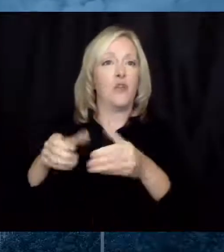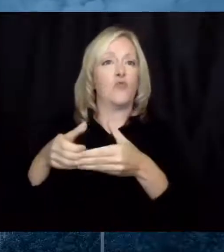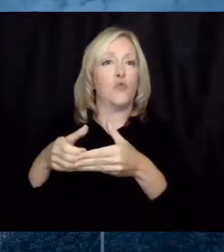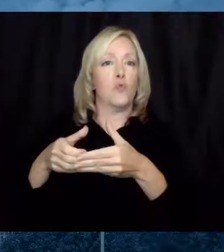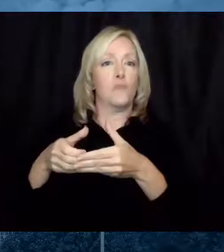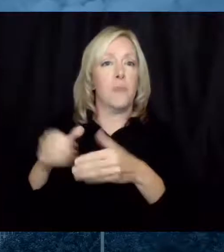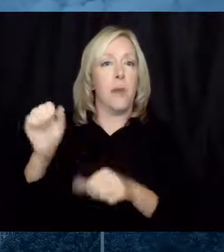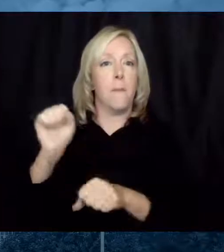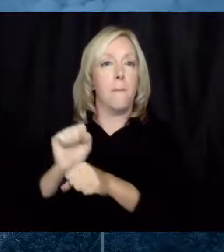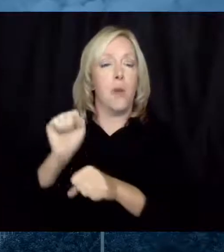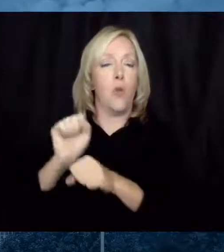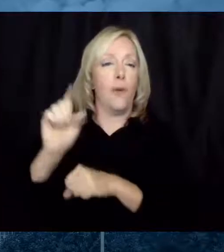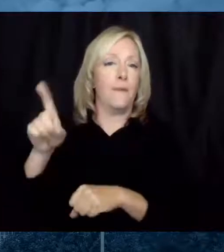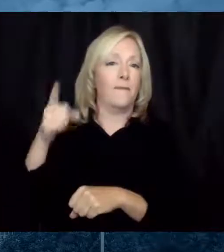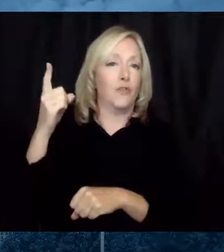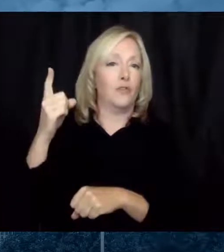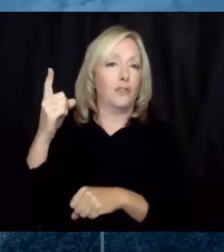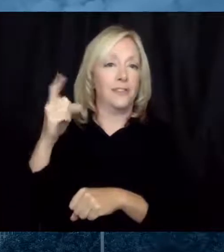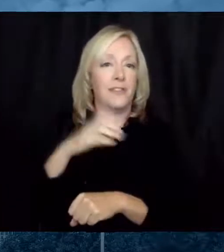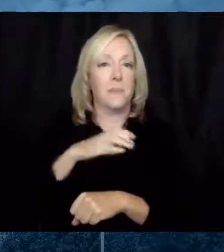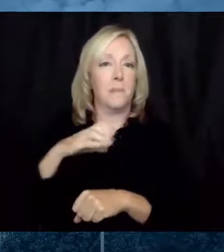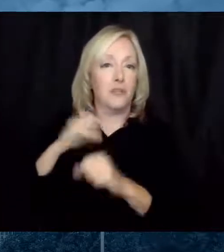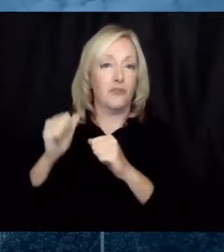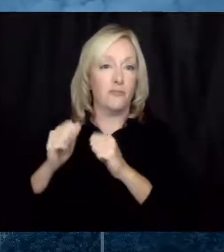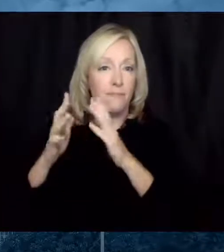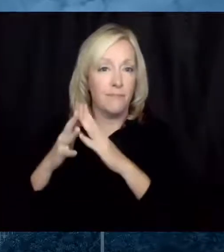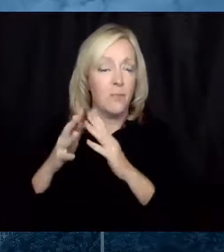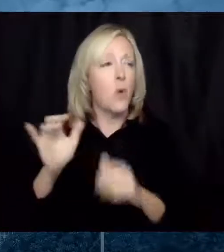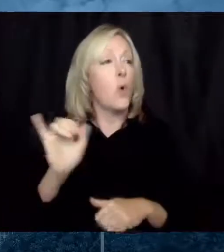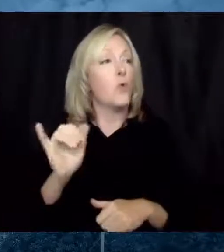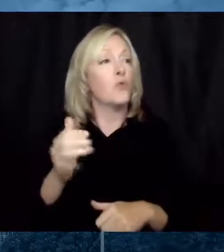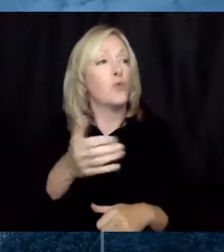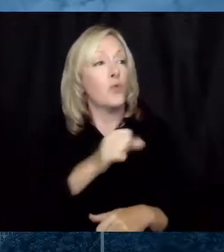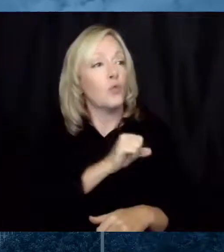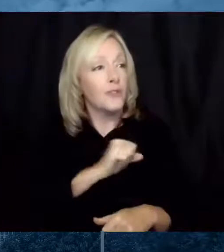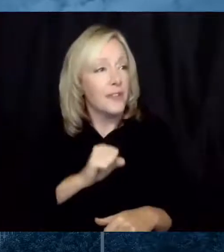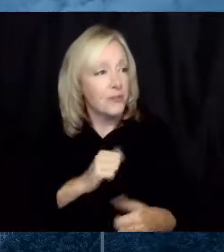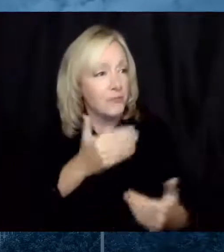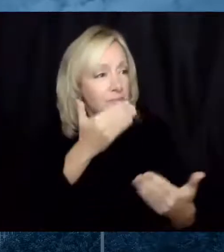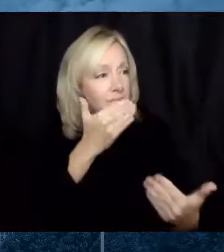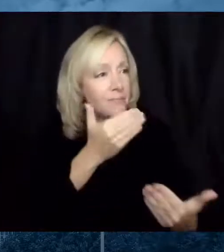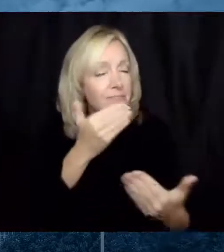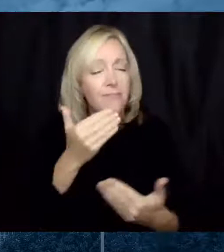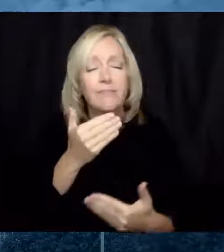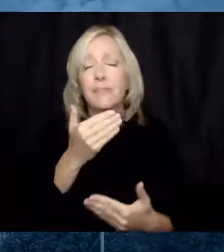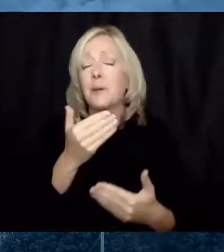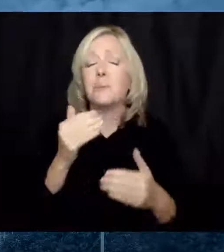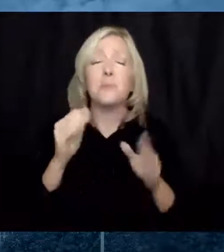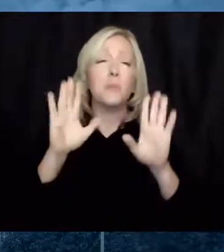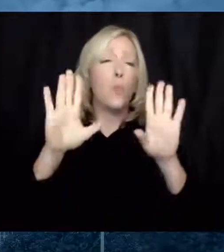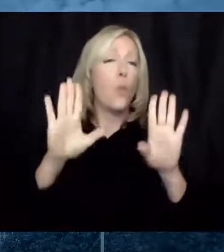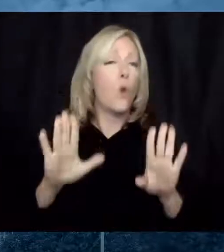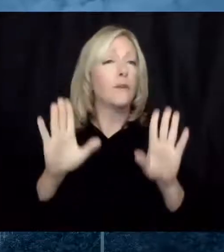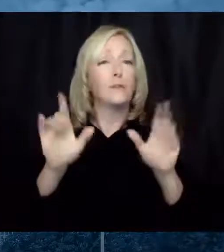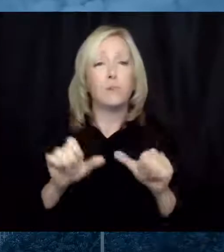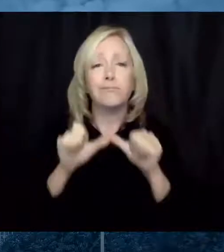legislation and the commission, and Senator Poole also, tireless advocates for people with